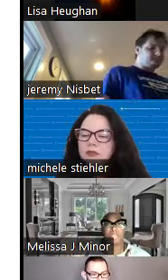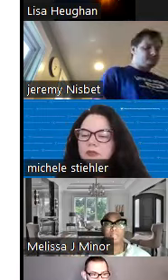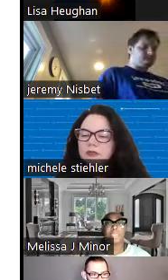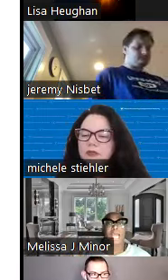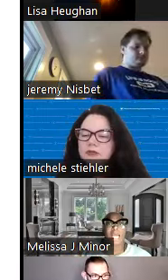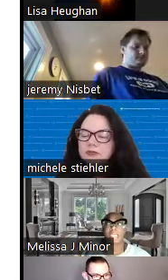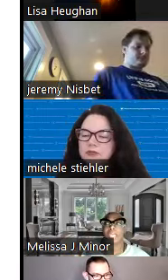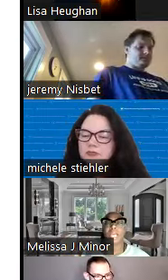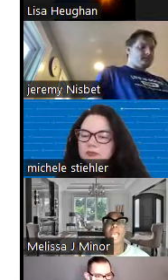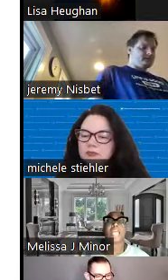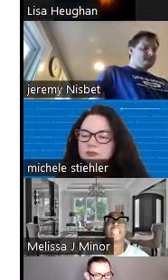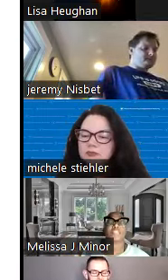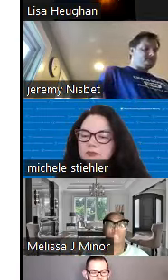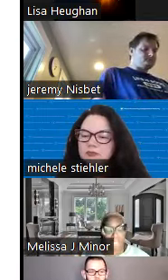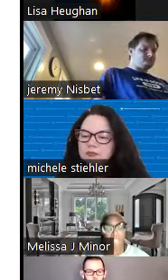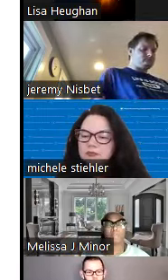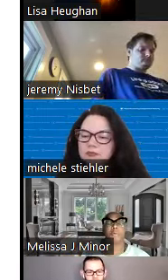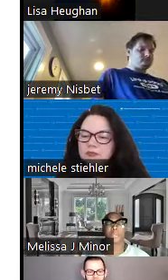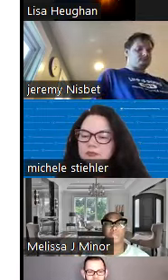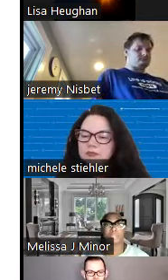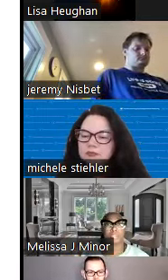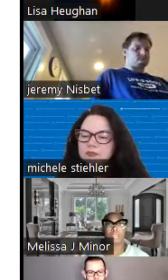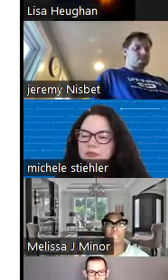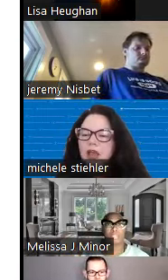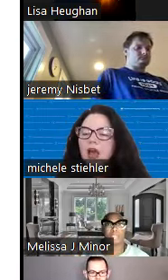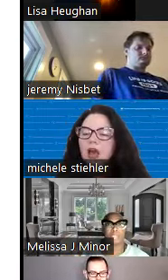live behind an invisible border.